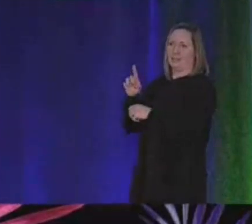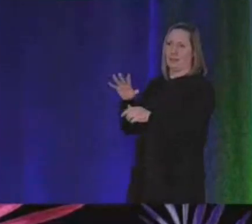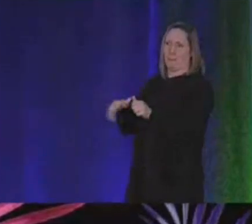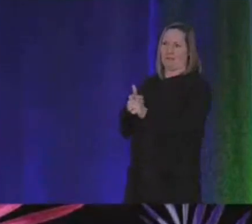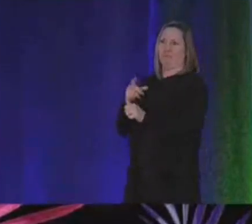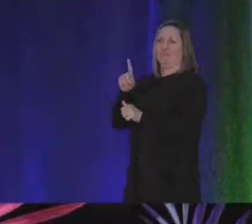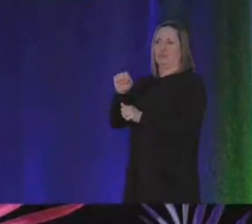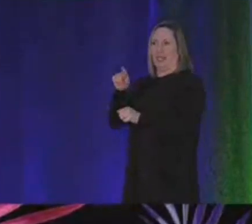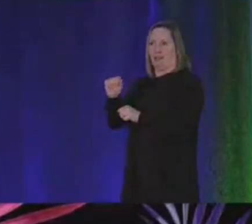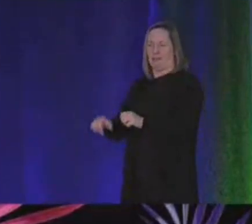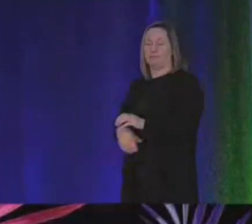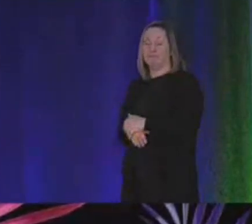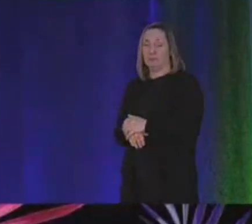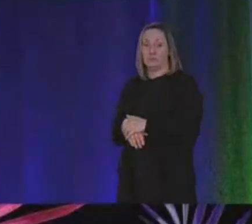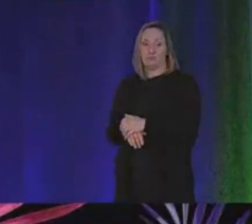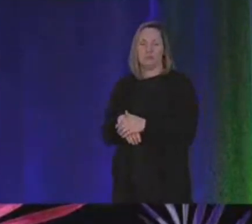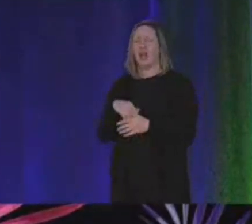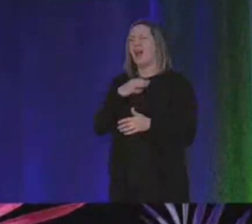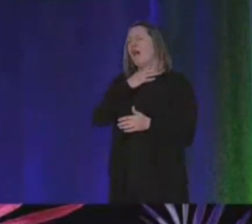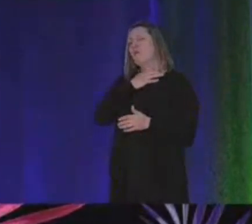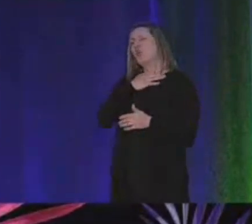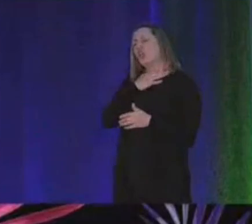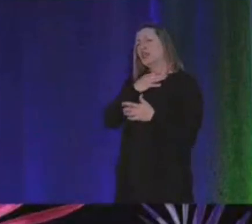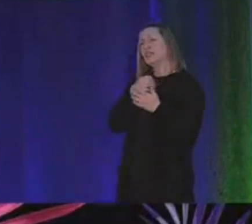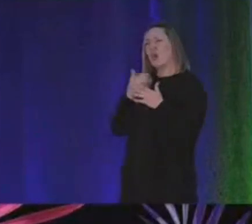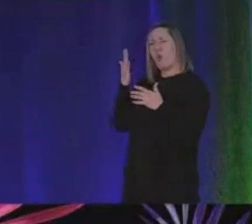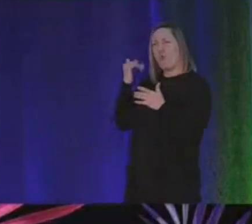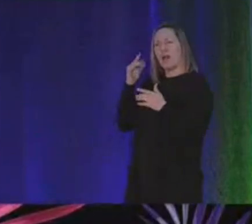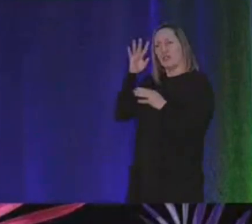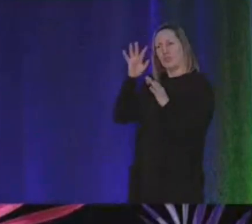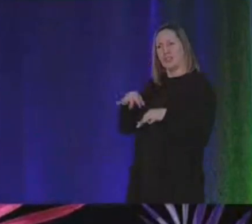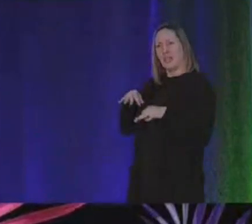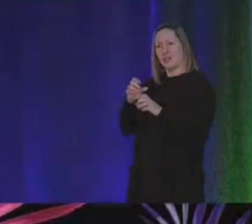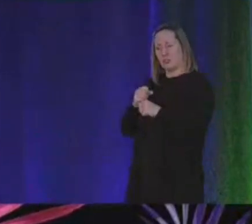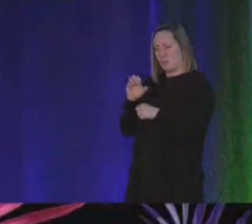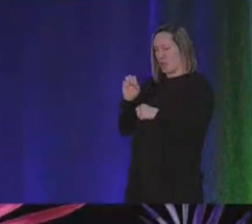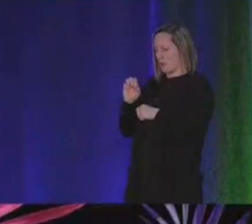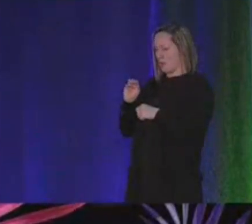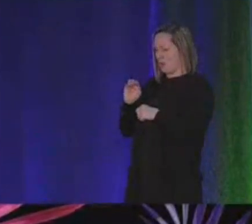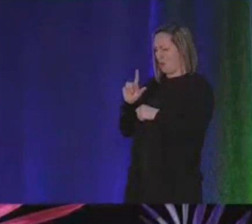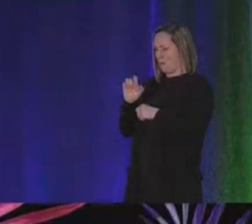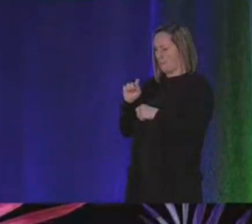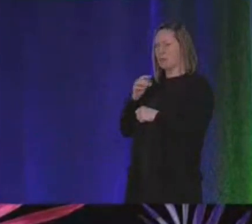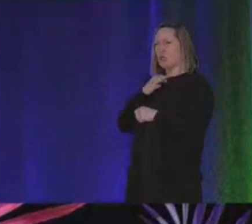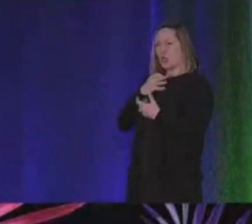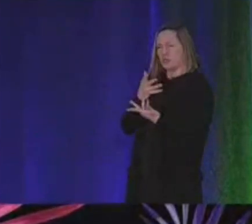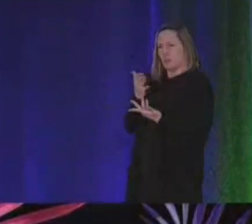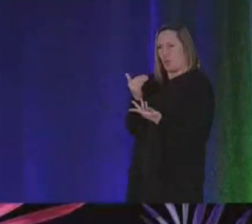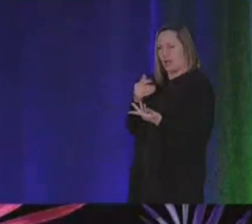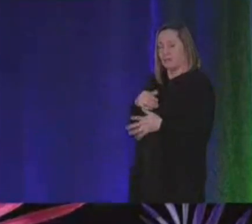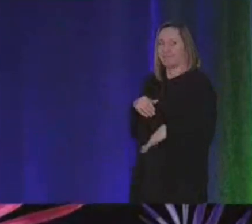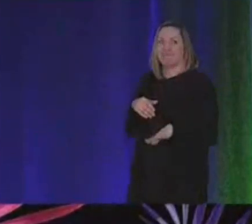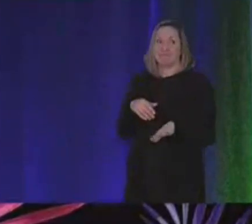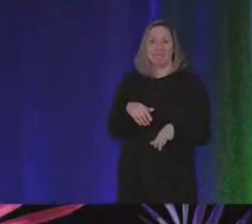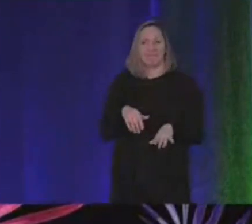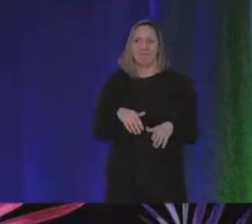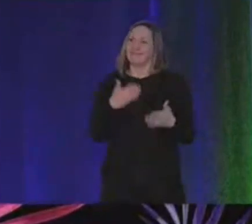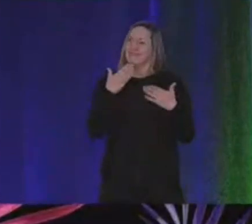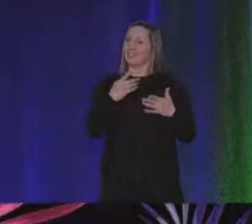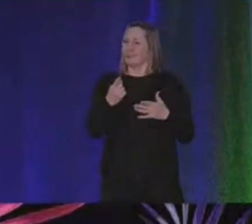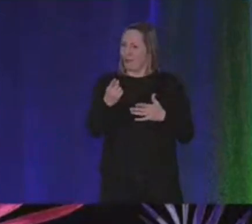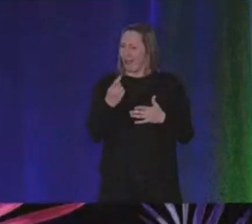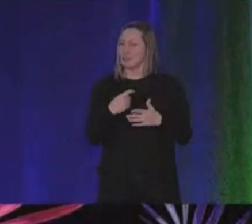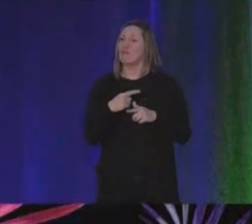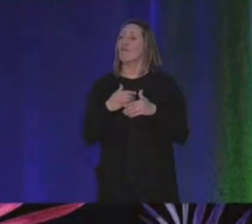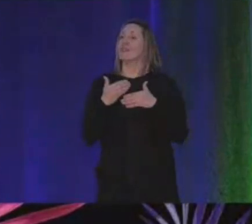yeah, I'm more curious, like why you guys decided to build Omlet? Yeah, great. That's a great question, Hosh'ki. Thanks for asking. So over the